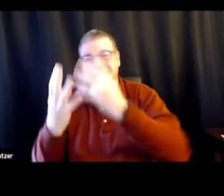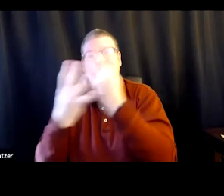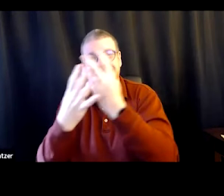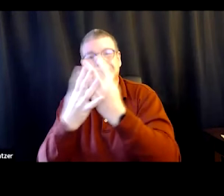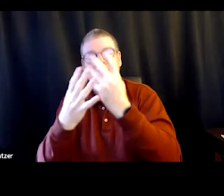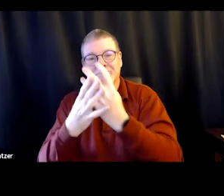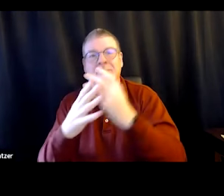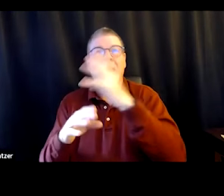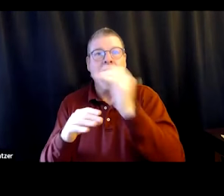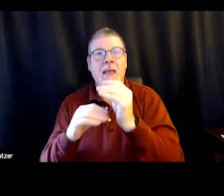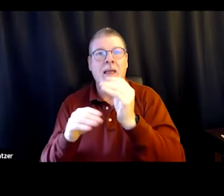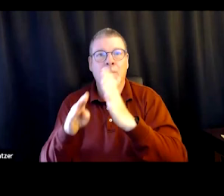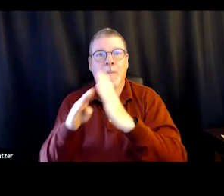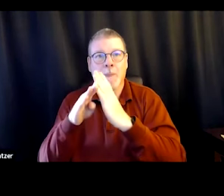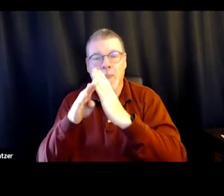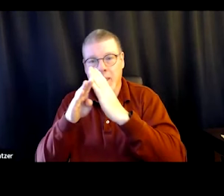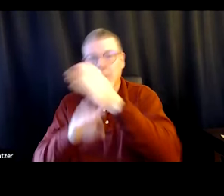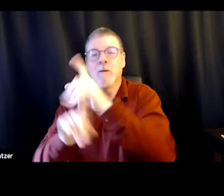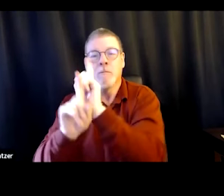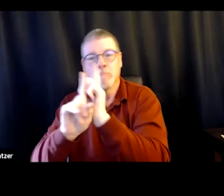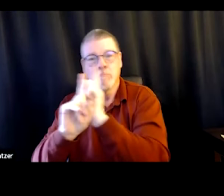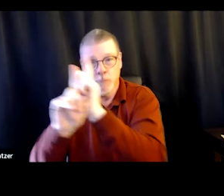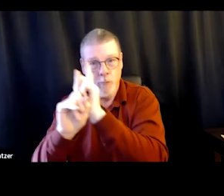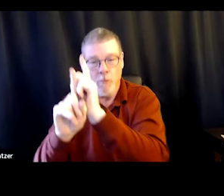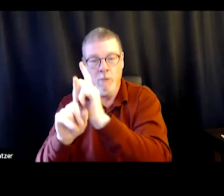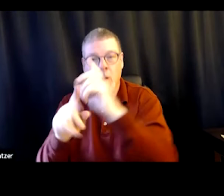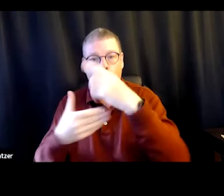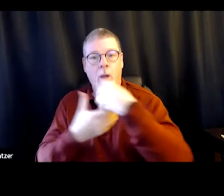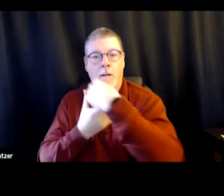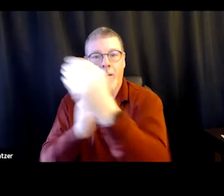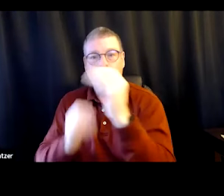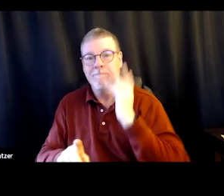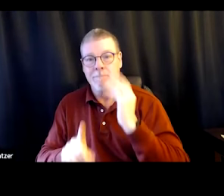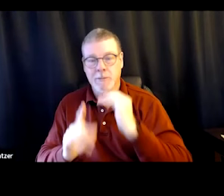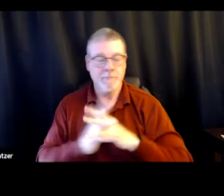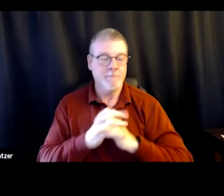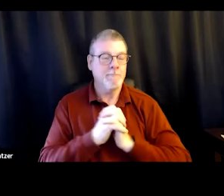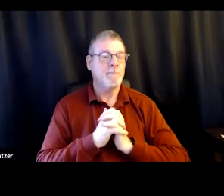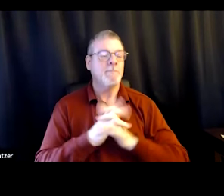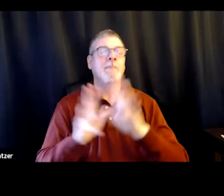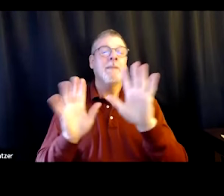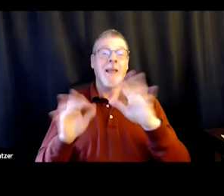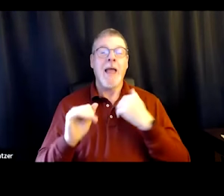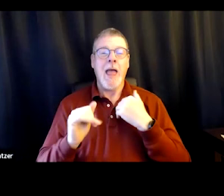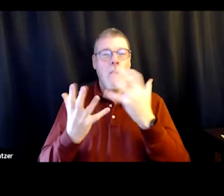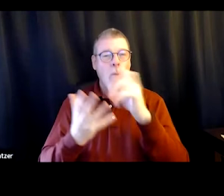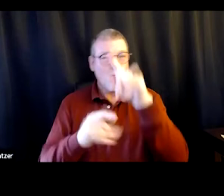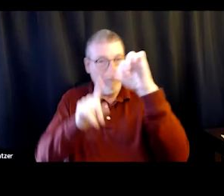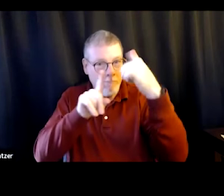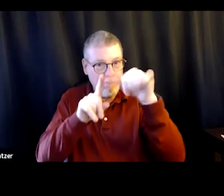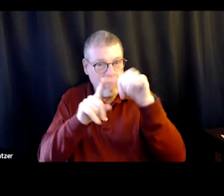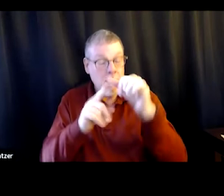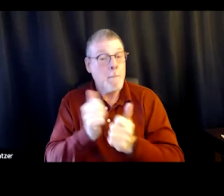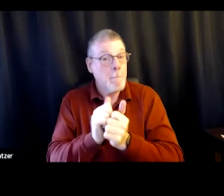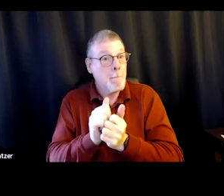post parole, or out of system experiences. So I want to kind of keep this in mind. The vast majority